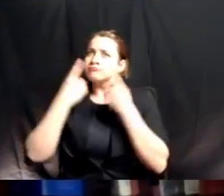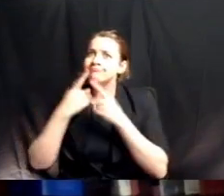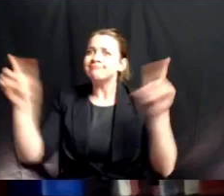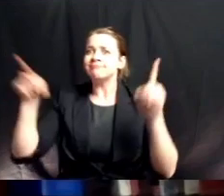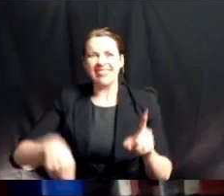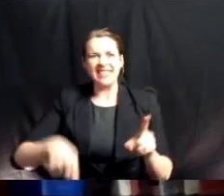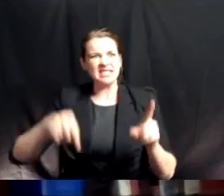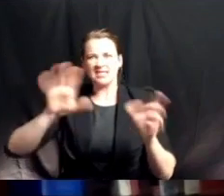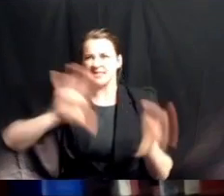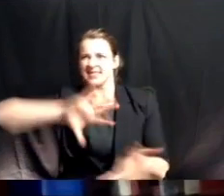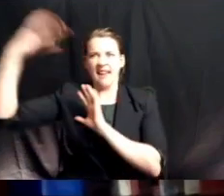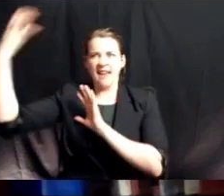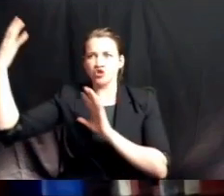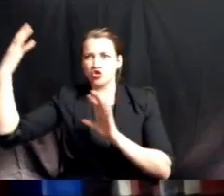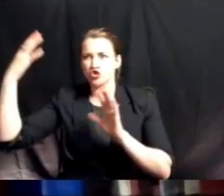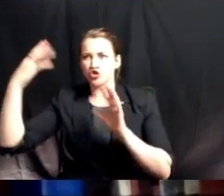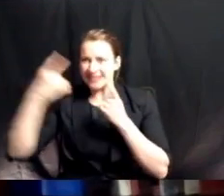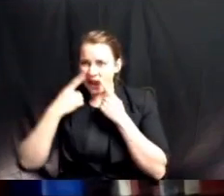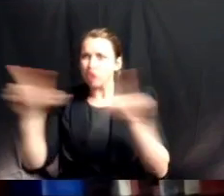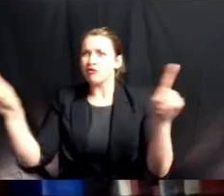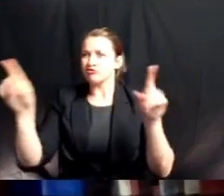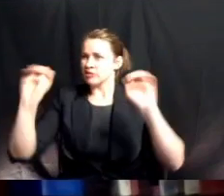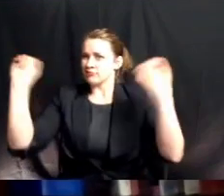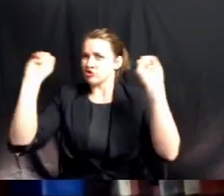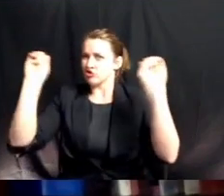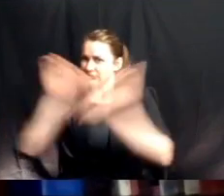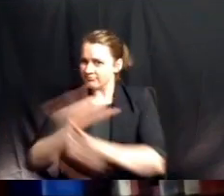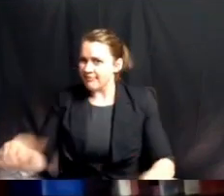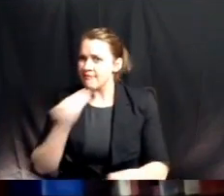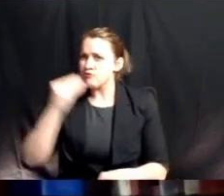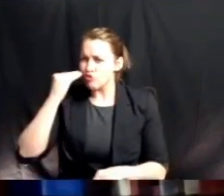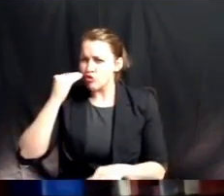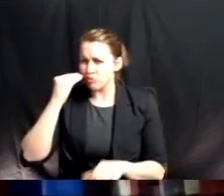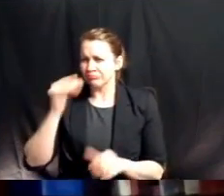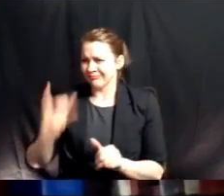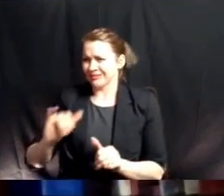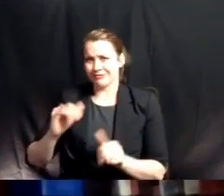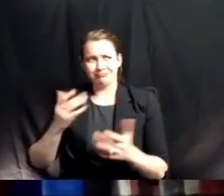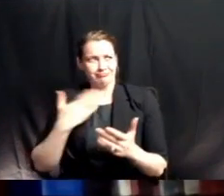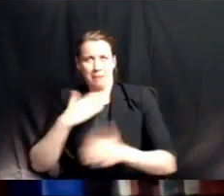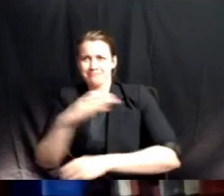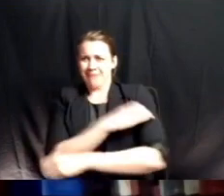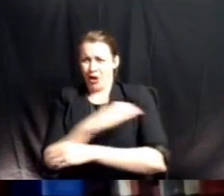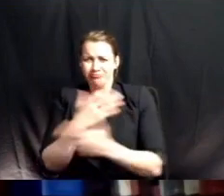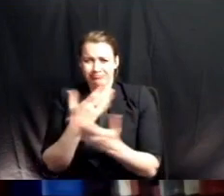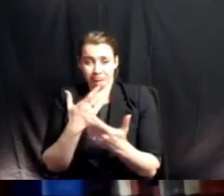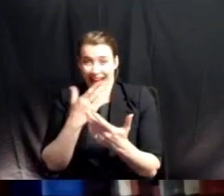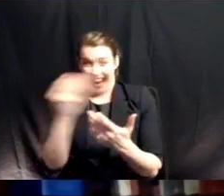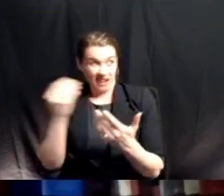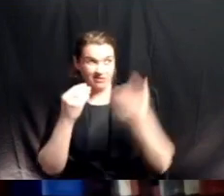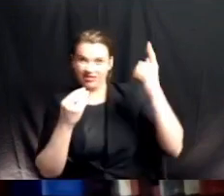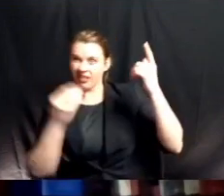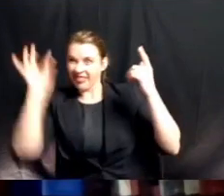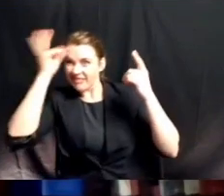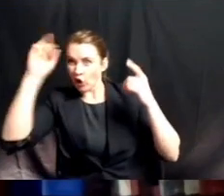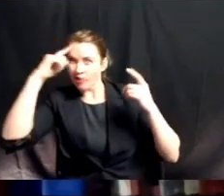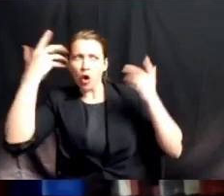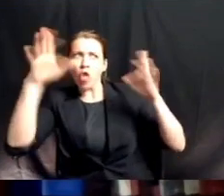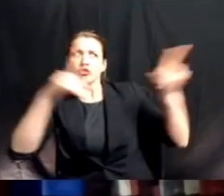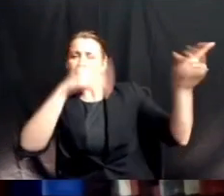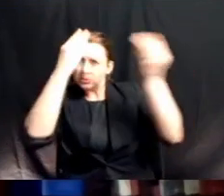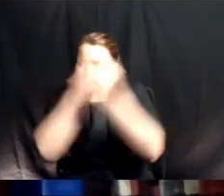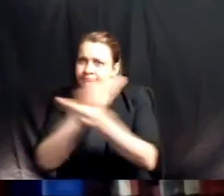ongoing disaster, an ongoing emergency in Illinois, as there is nationally and has been declared nationally,